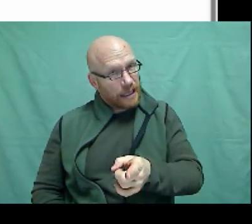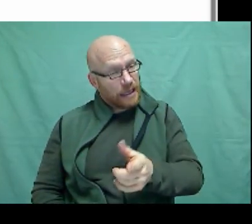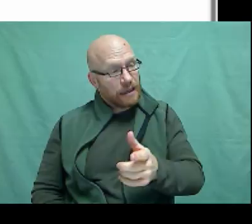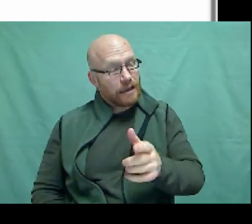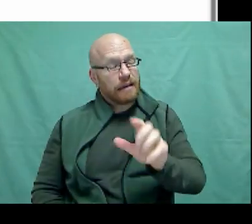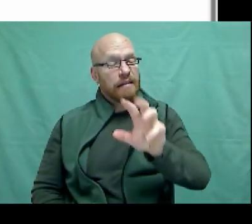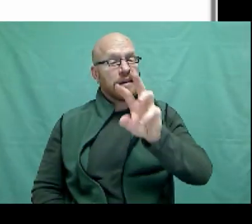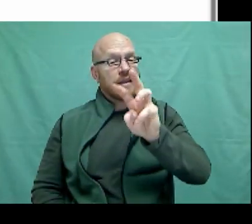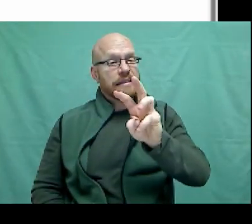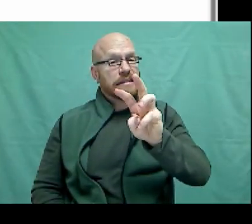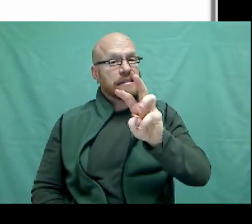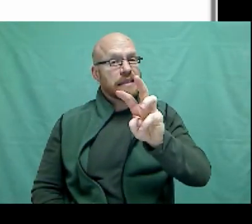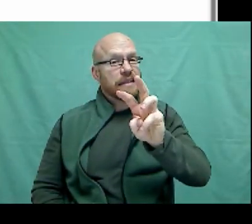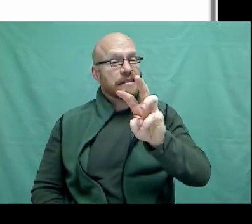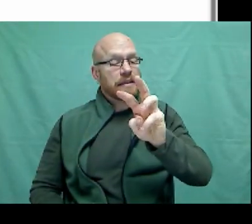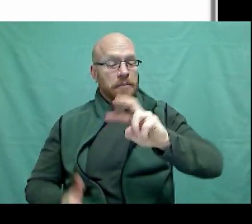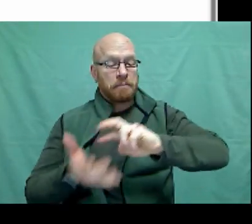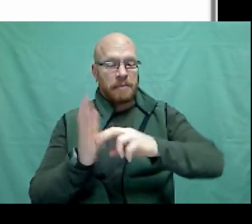and I'm